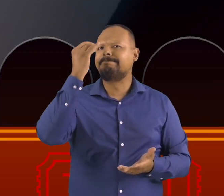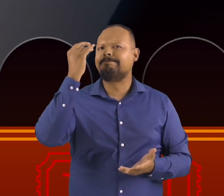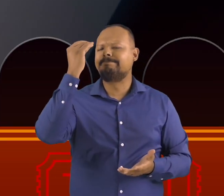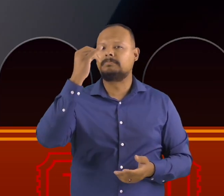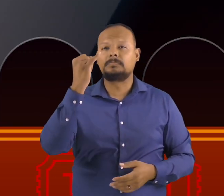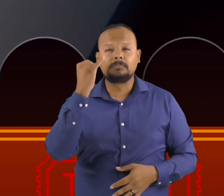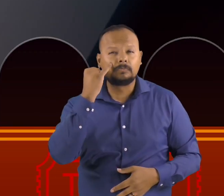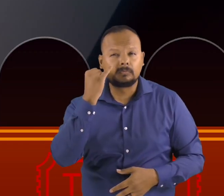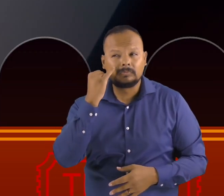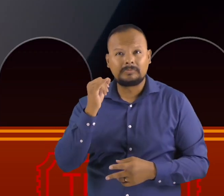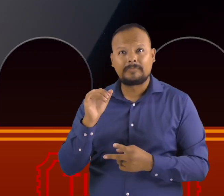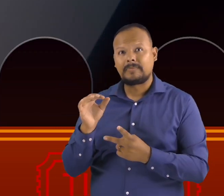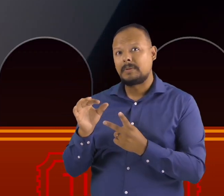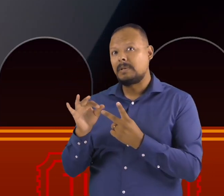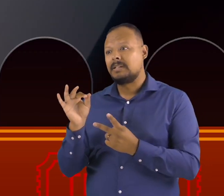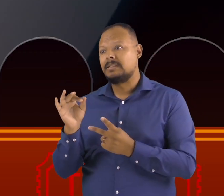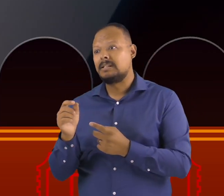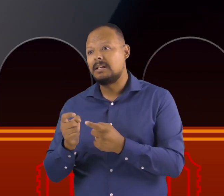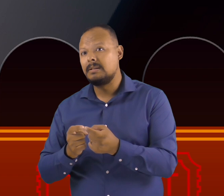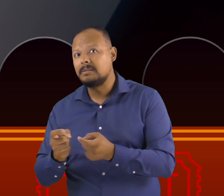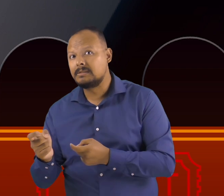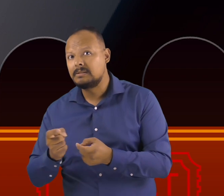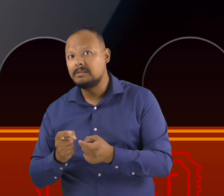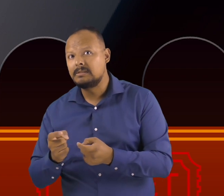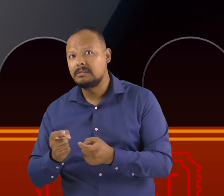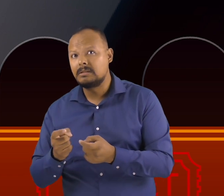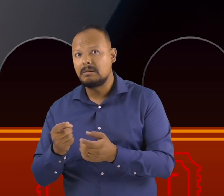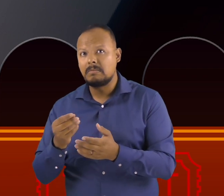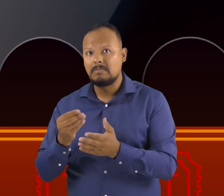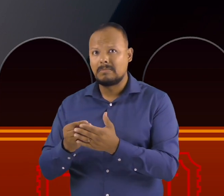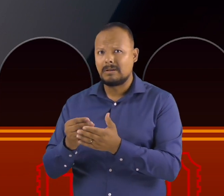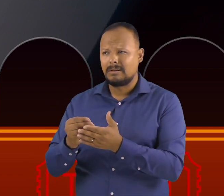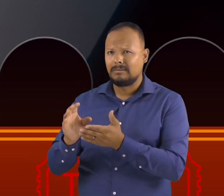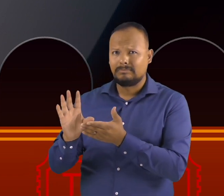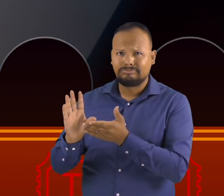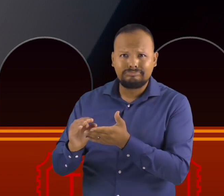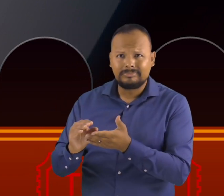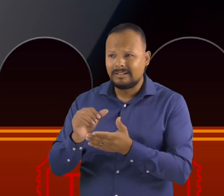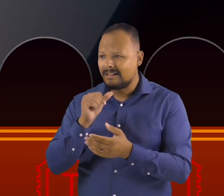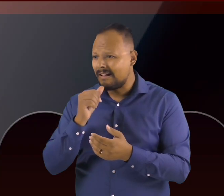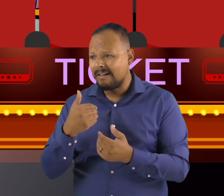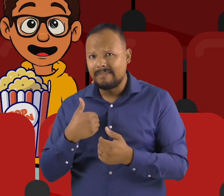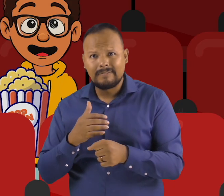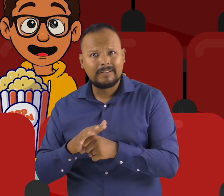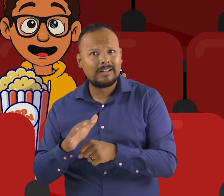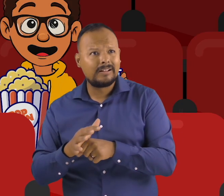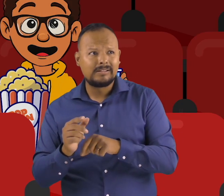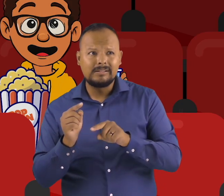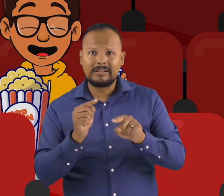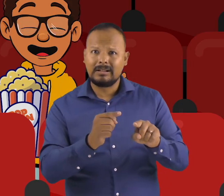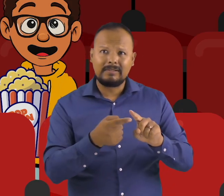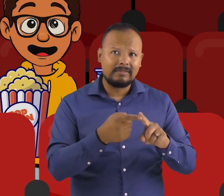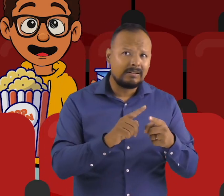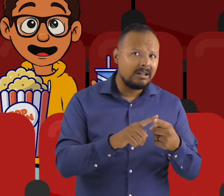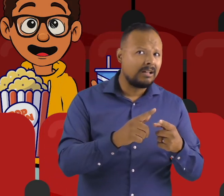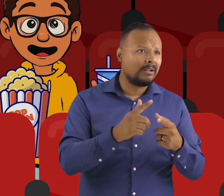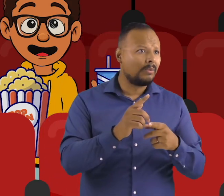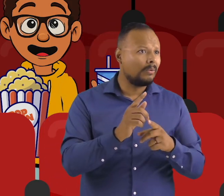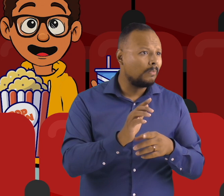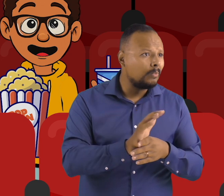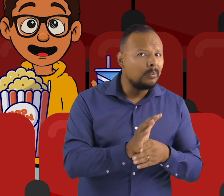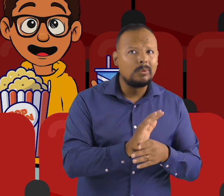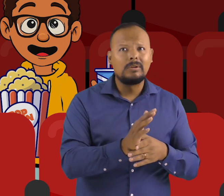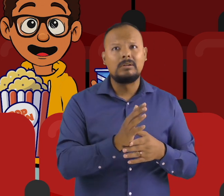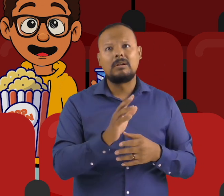If she chooses the rollerblades, she won't have enough for the movie with her friends. On the other hand, if she